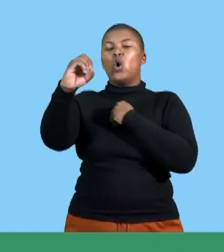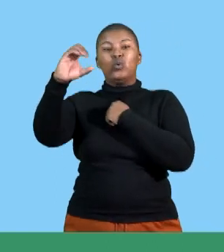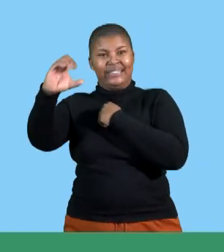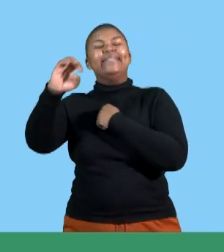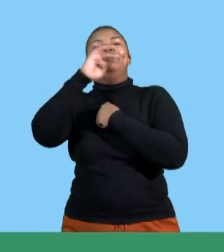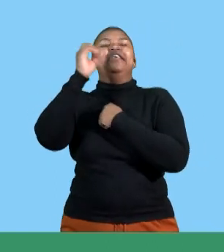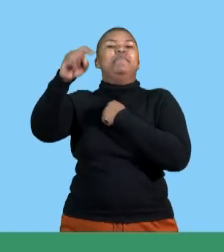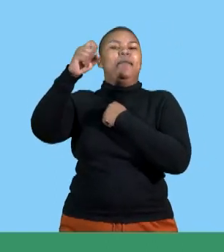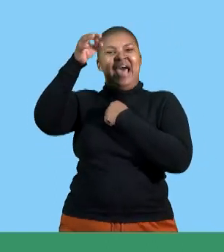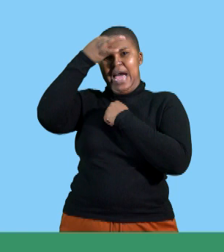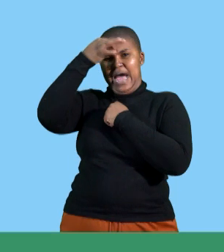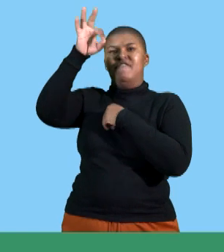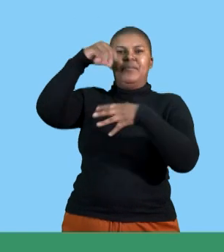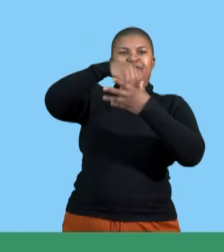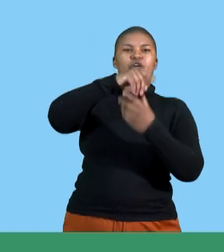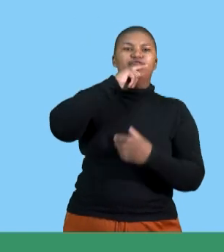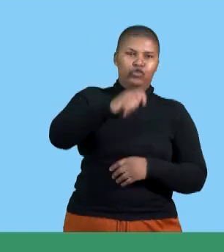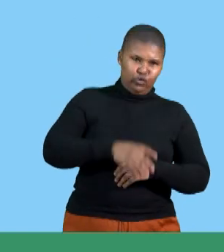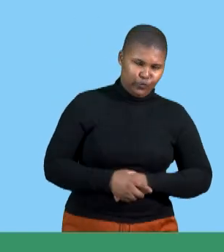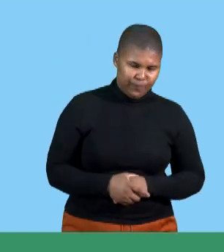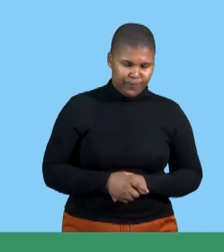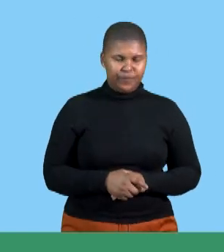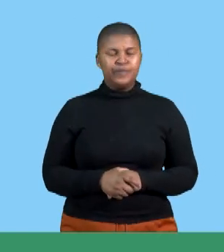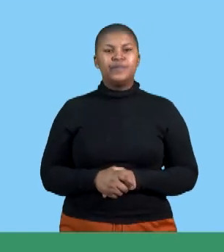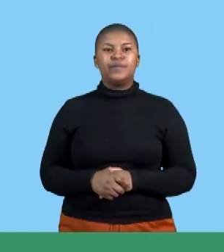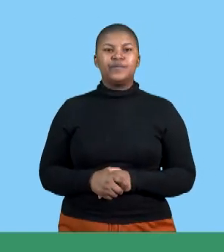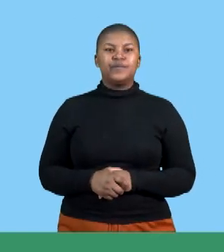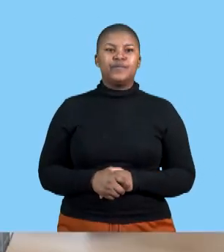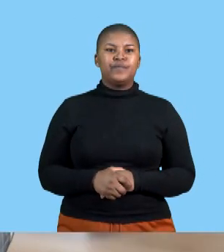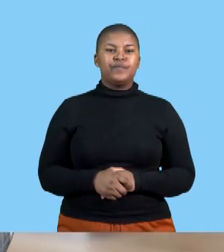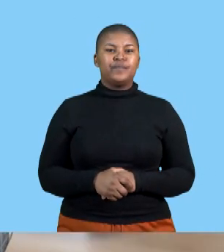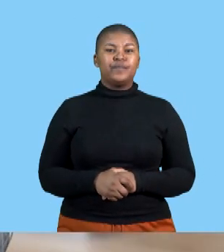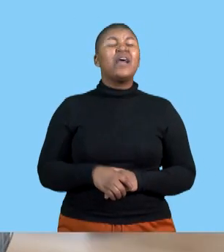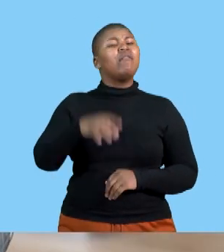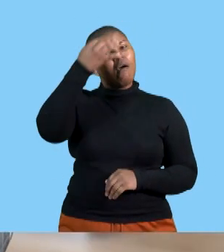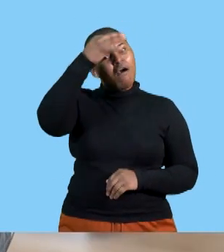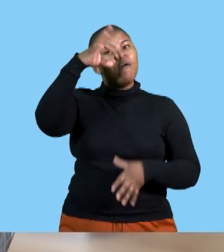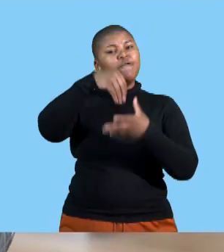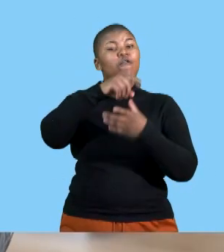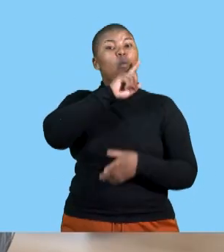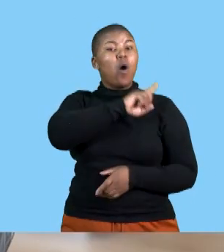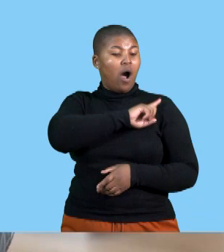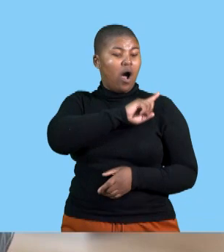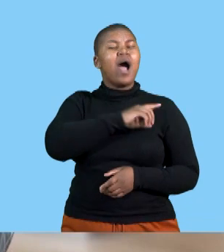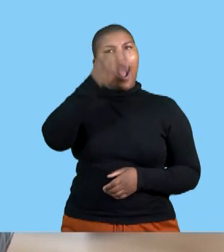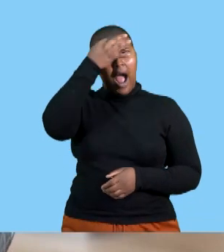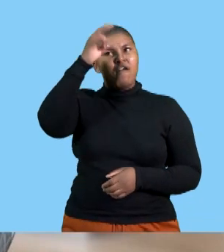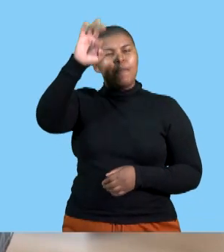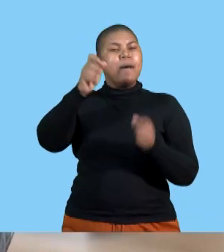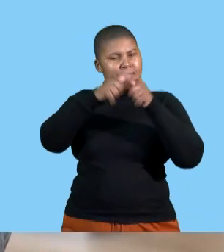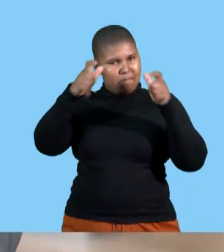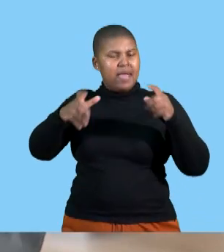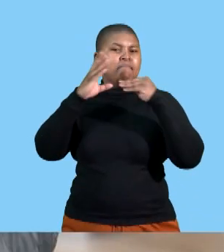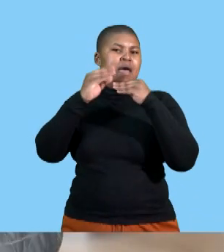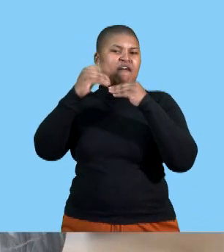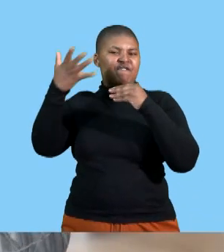at the end, then automatically you must know that that is a state-owned company, meaning the government is the majority shareholder in